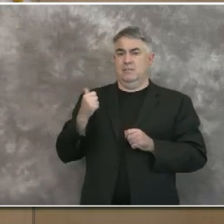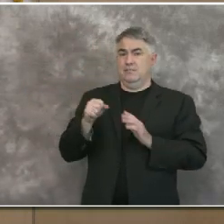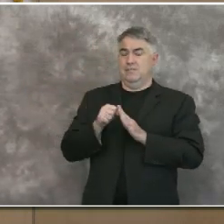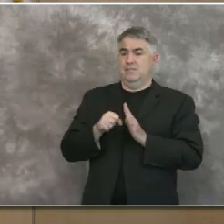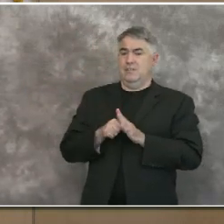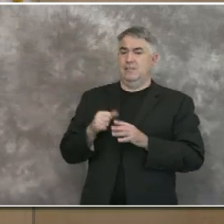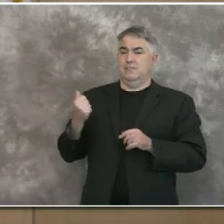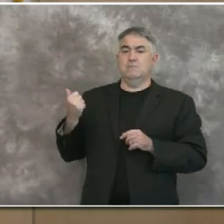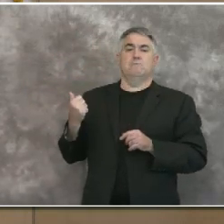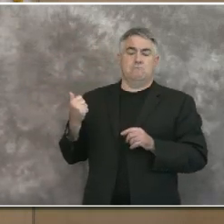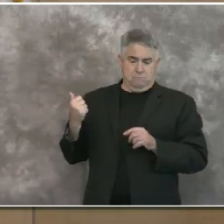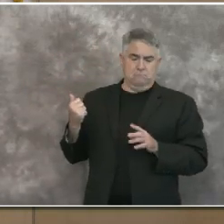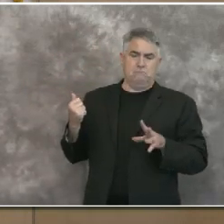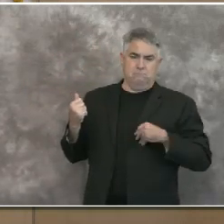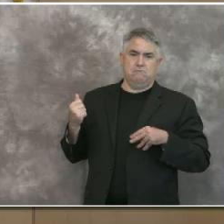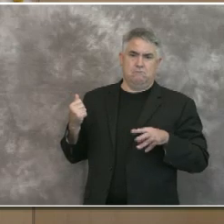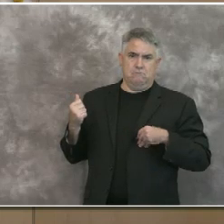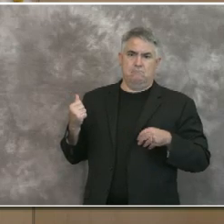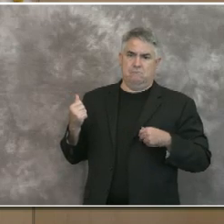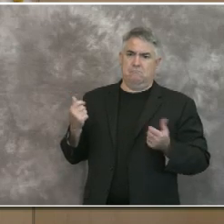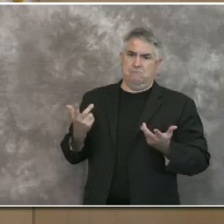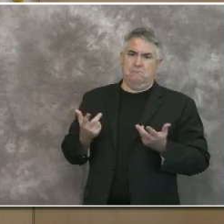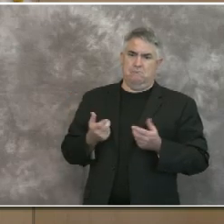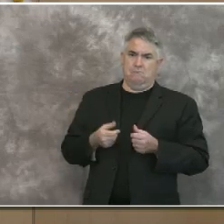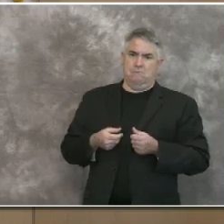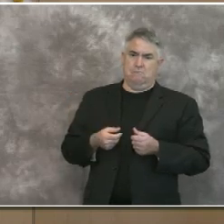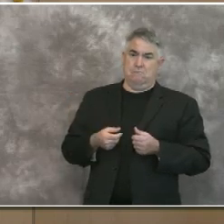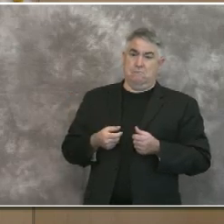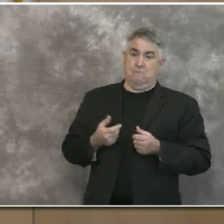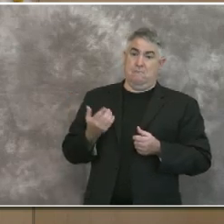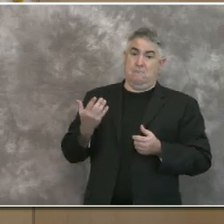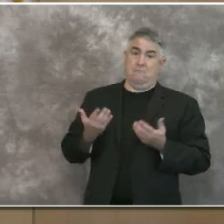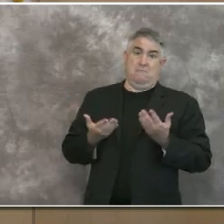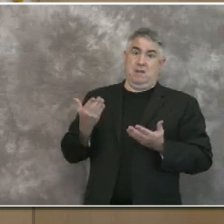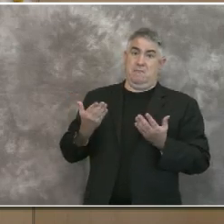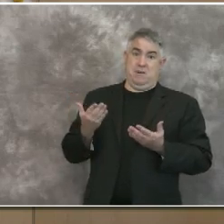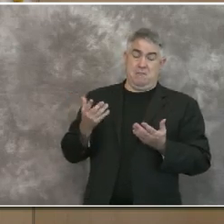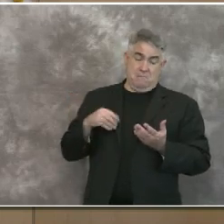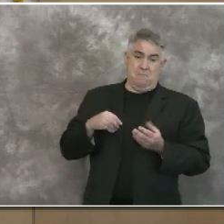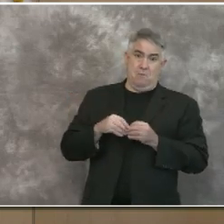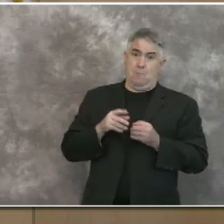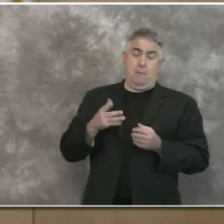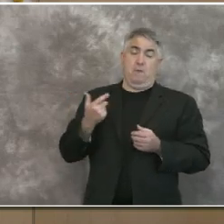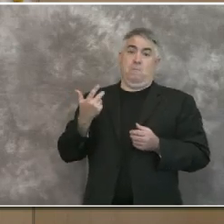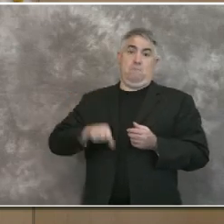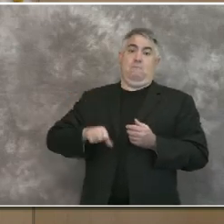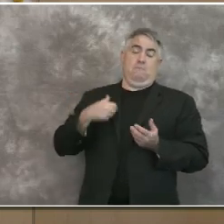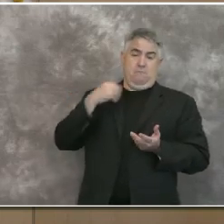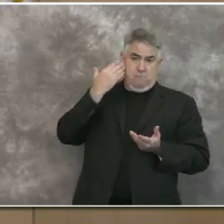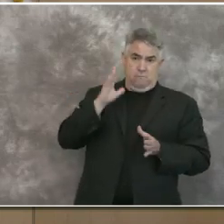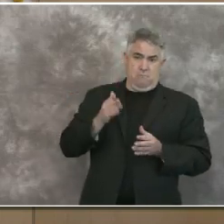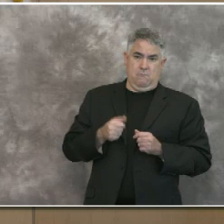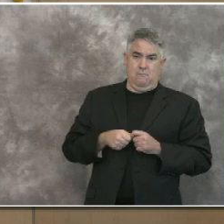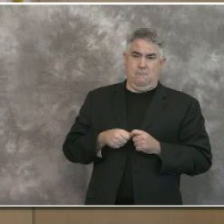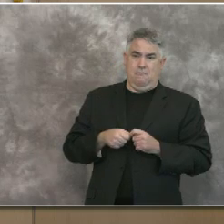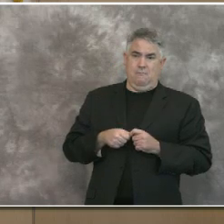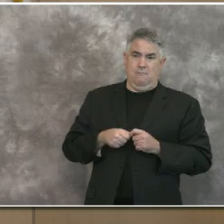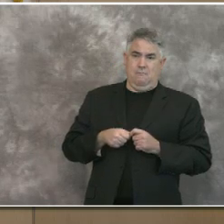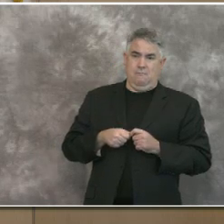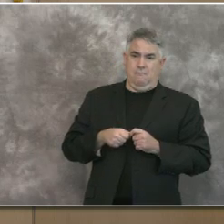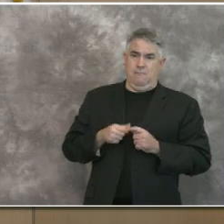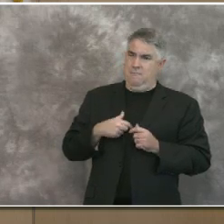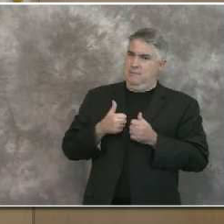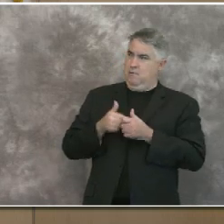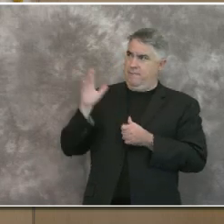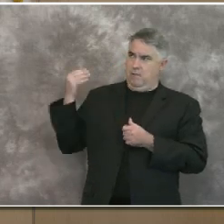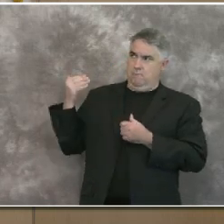agrees, or they might do that as well. But at any point, our strategy is to align with the state. And I